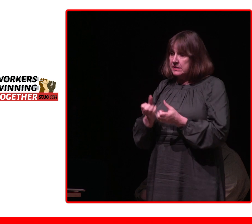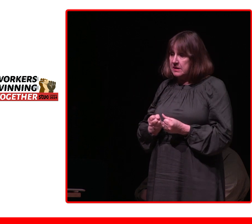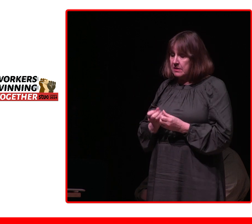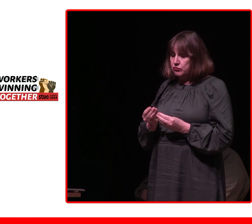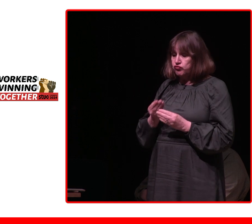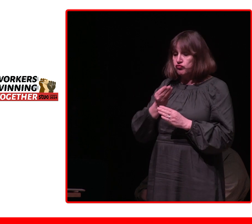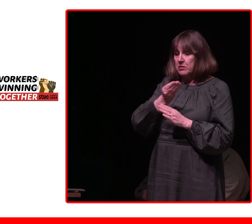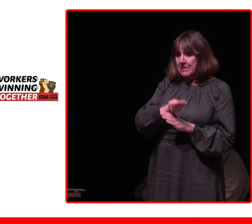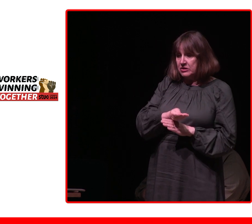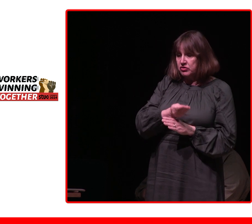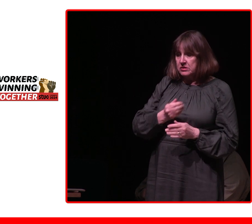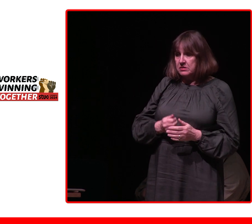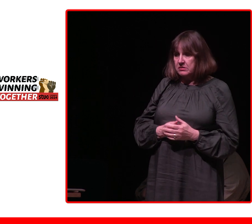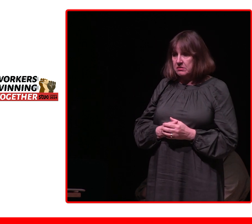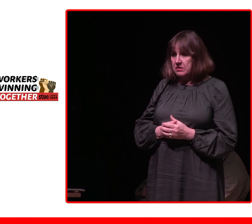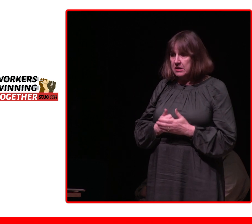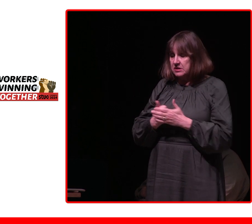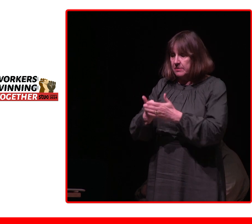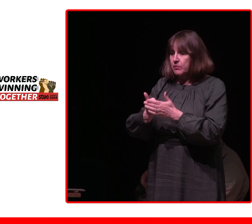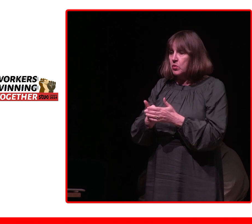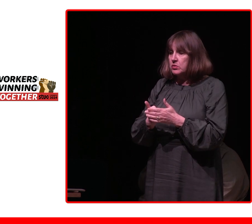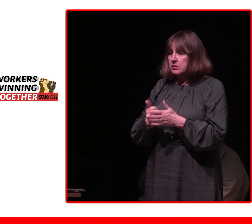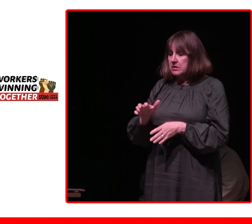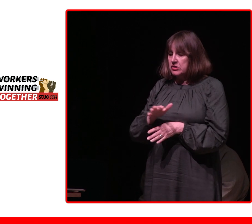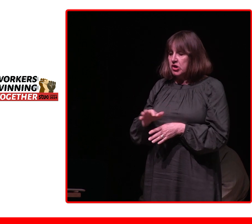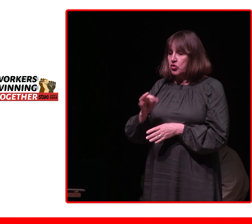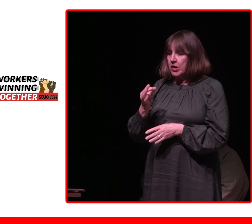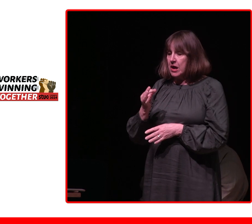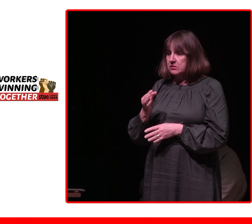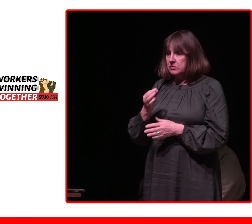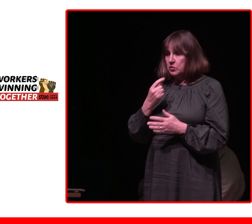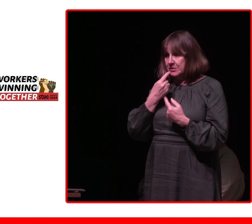and support the General Council's statement.